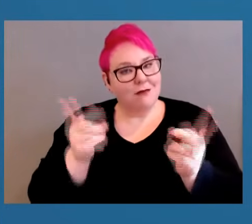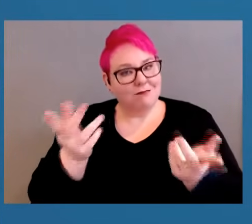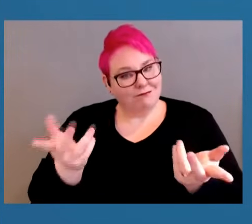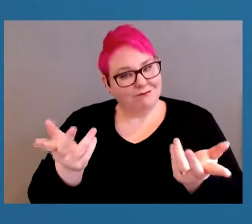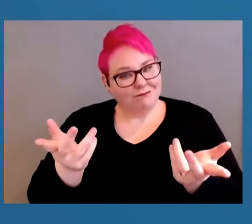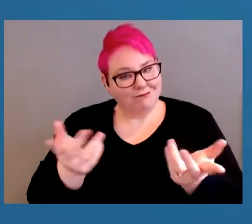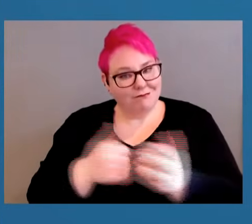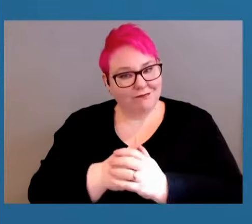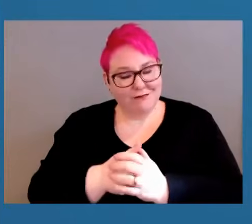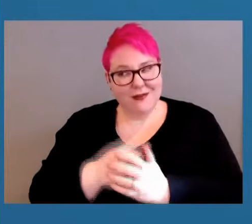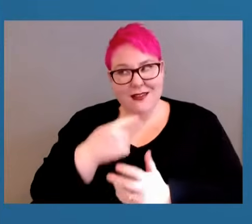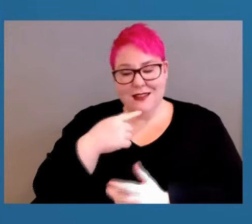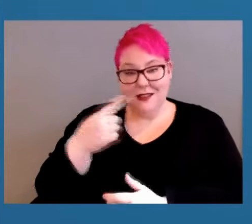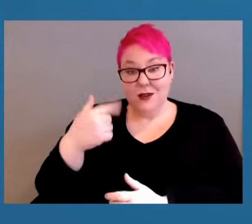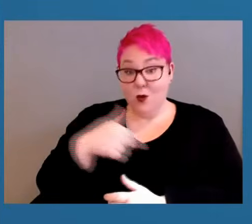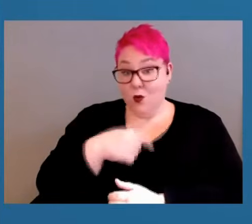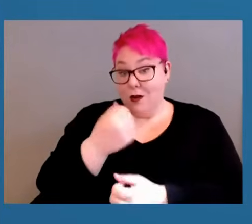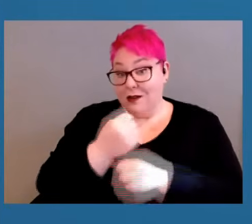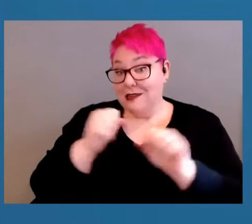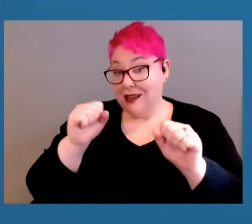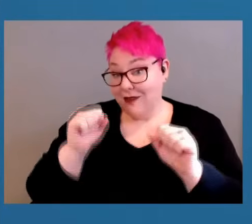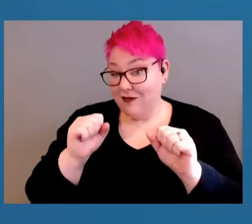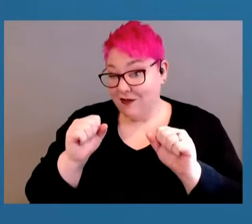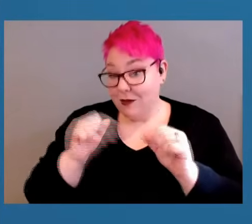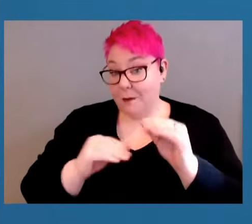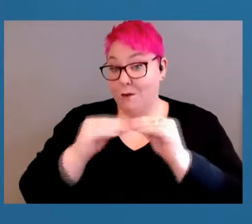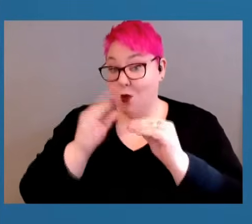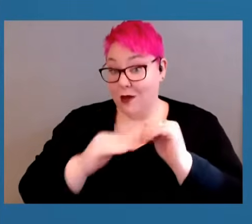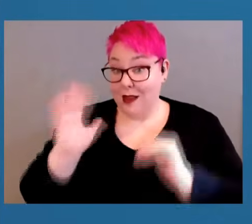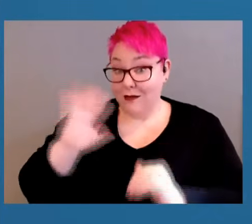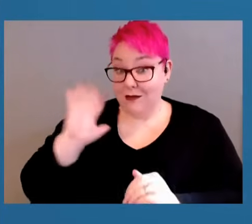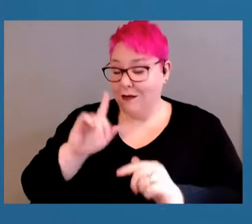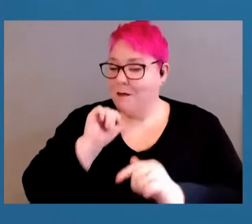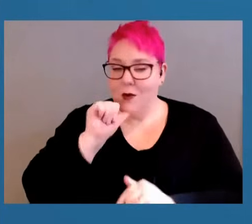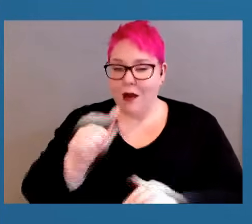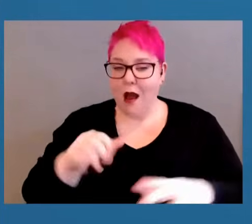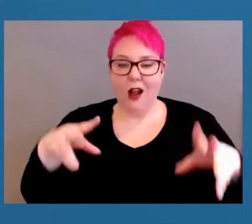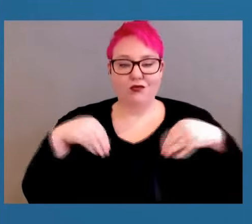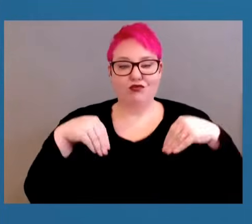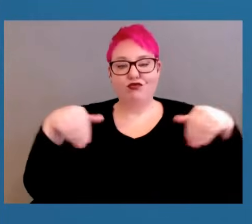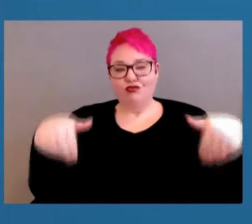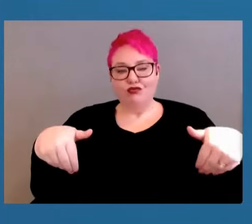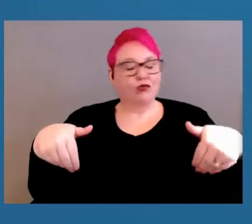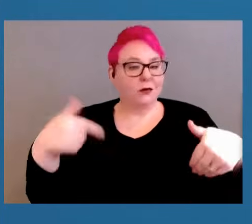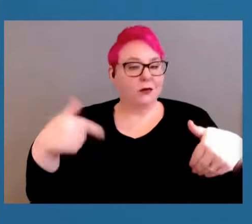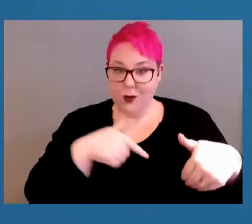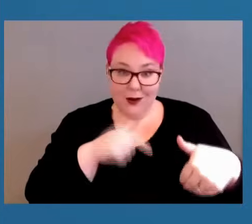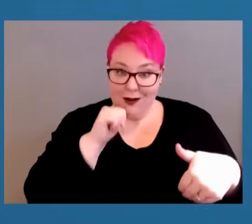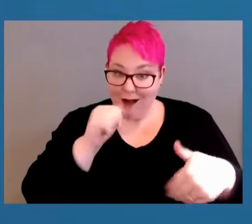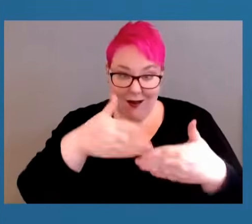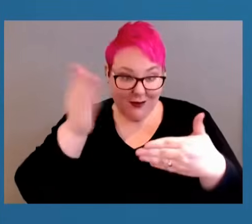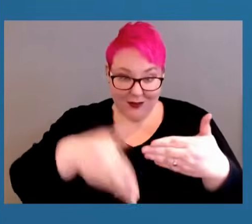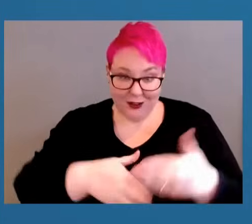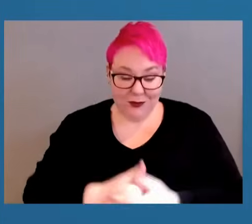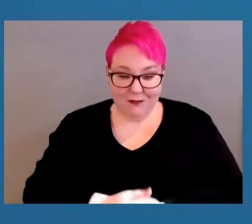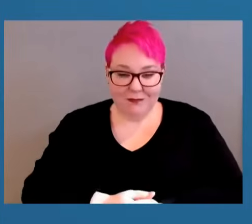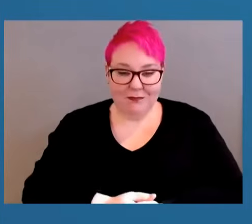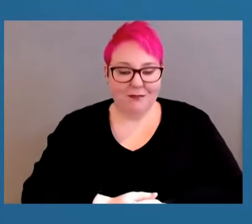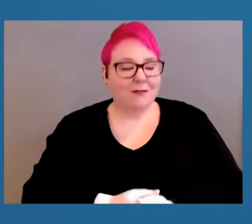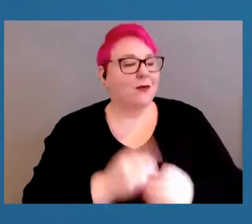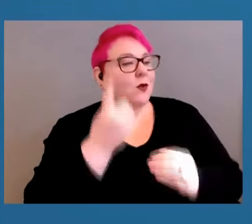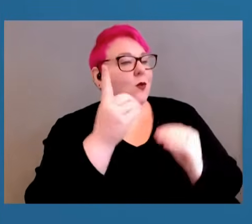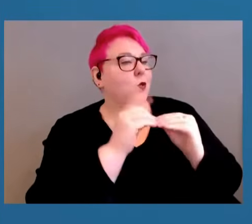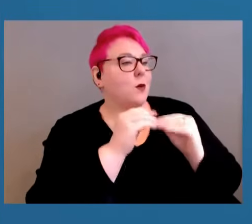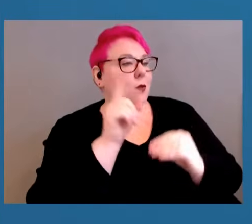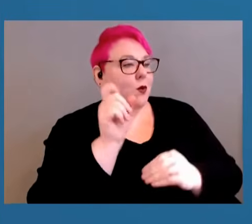we're safer than we were, but not resting on our laurels. No mission accomplished here. Now we're going to take one more on topic from Mary, and then we'll have time for other questions after